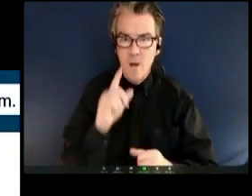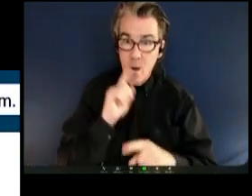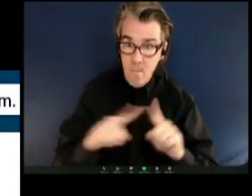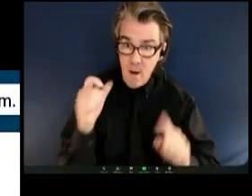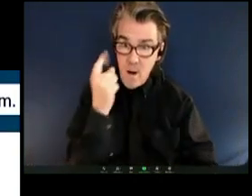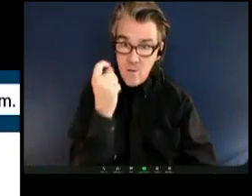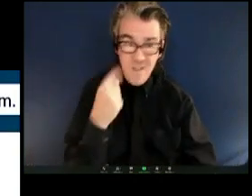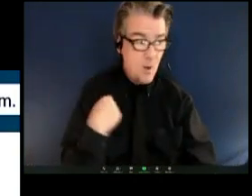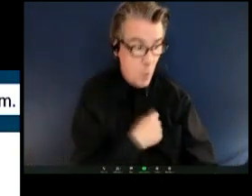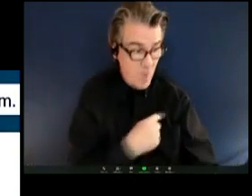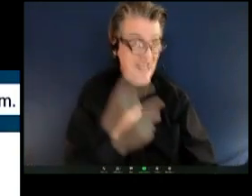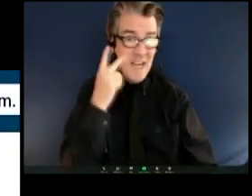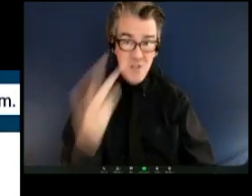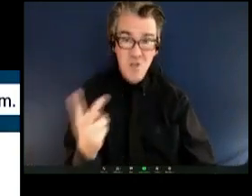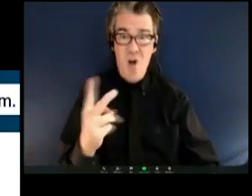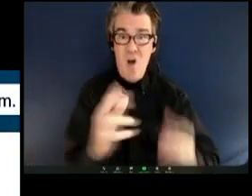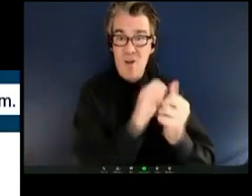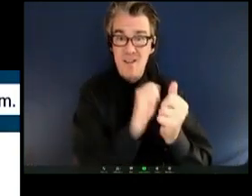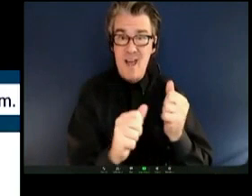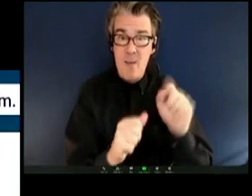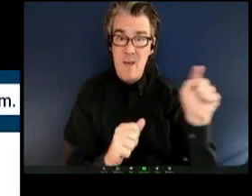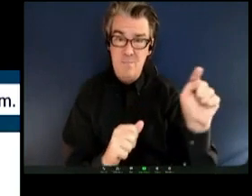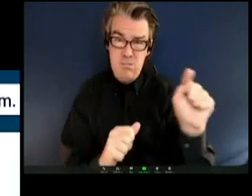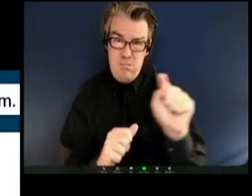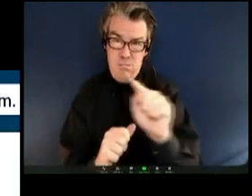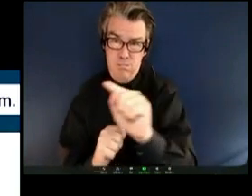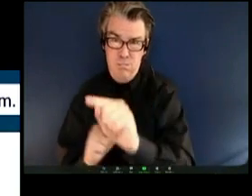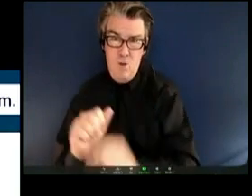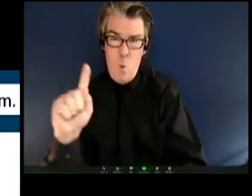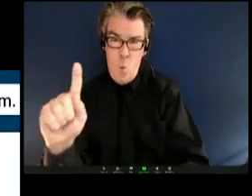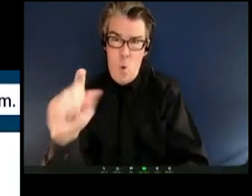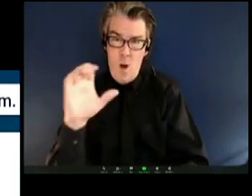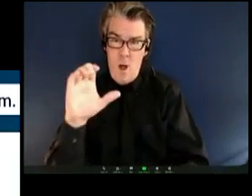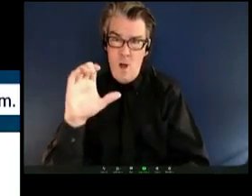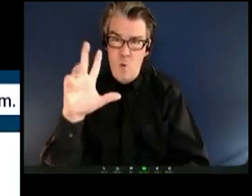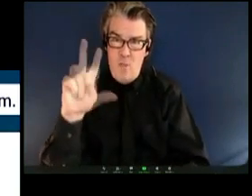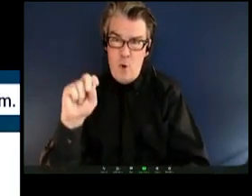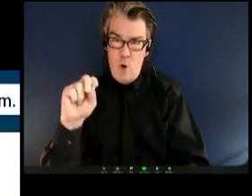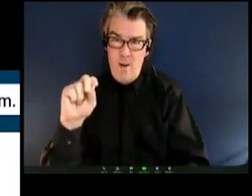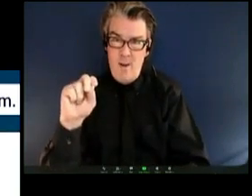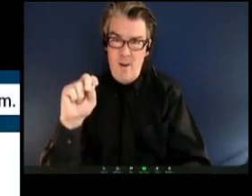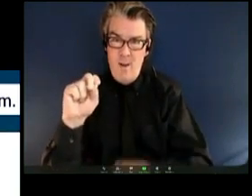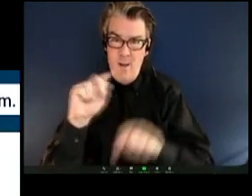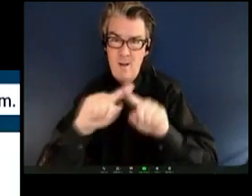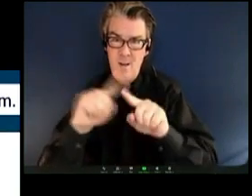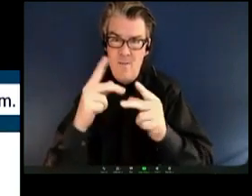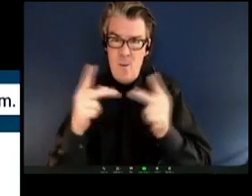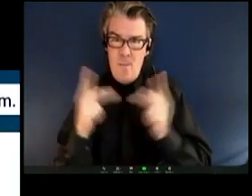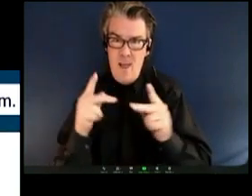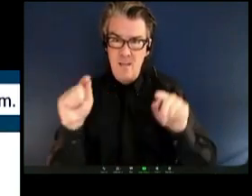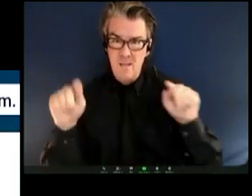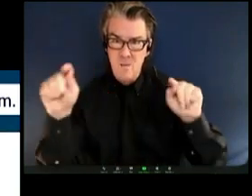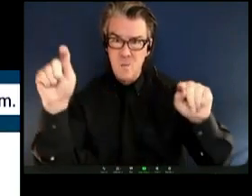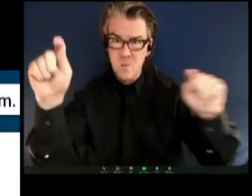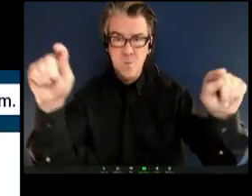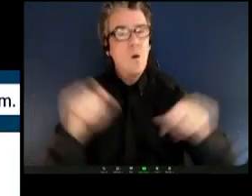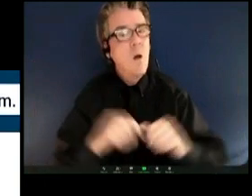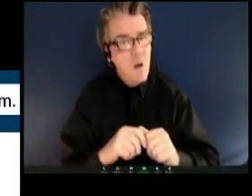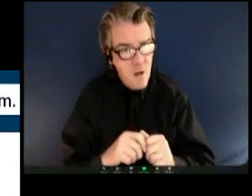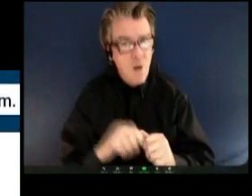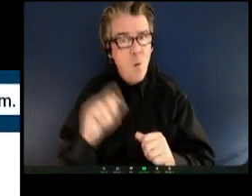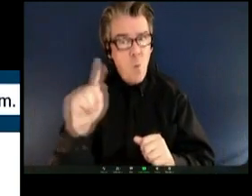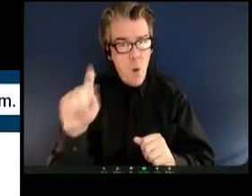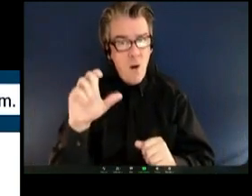wind event. These are types of damages that have the potential to ignite a wildfire if the lines were energized. And we're still